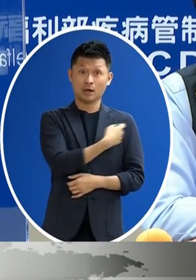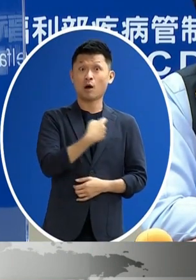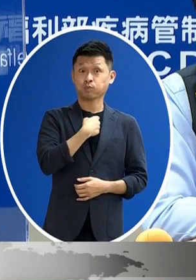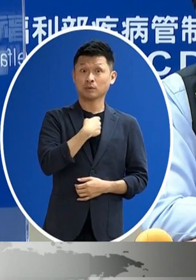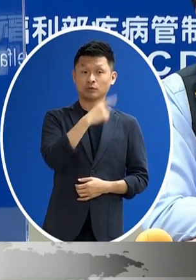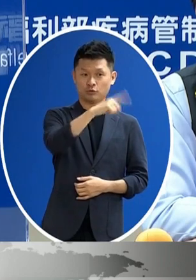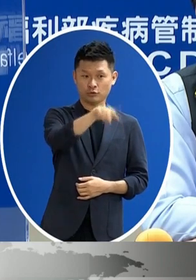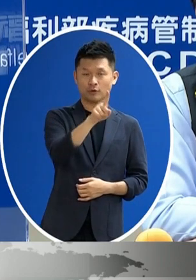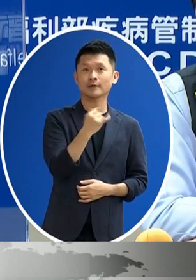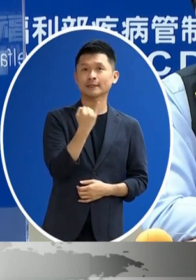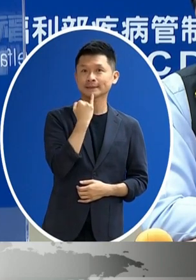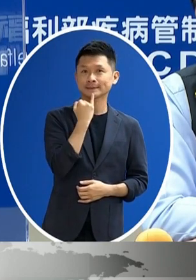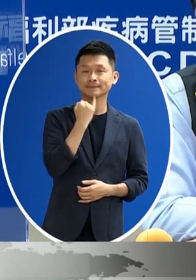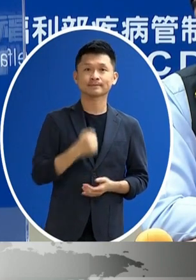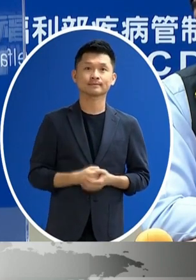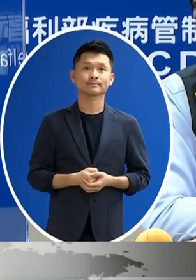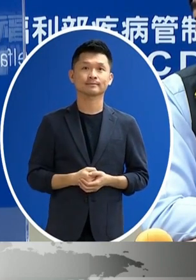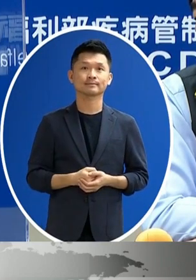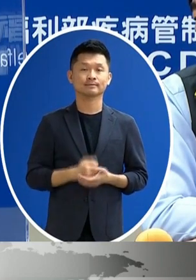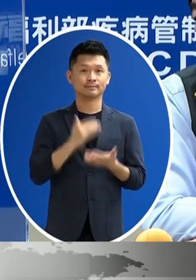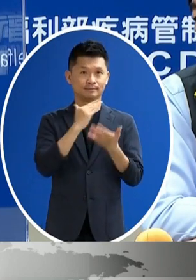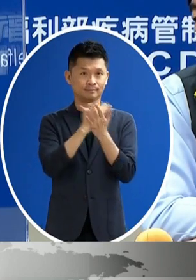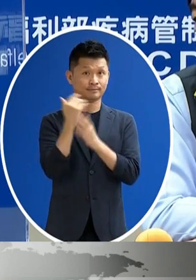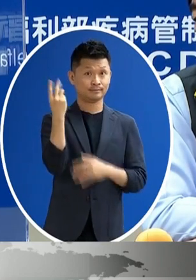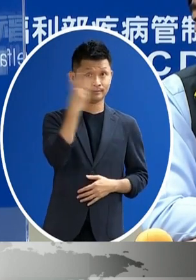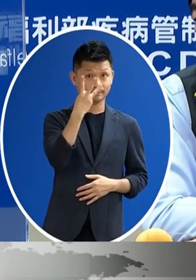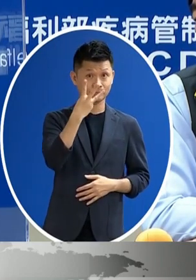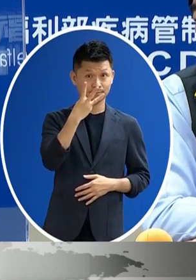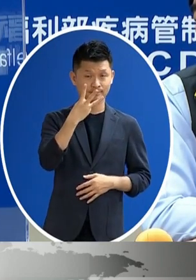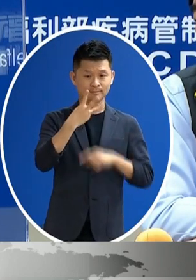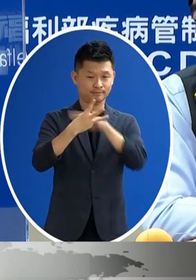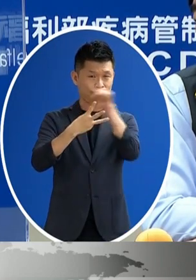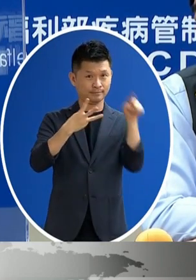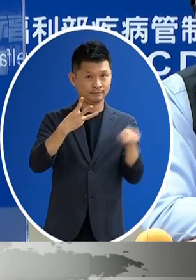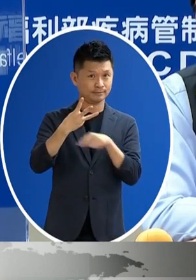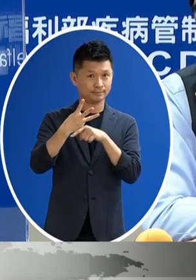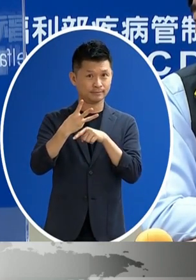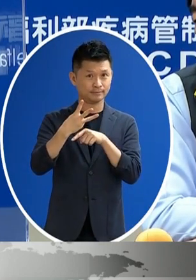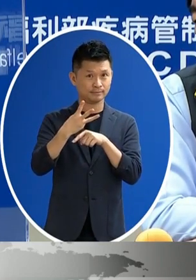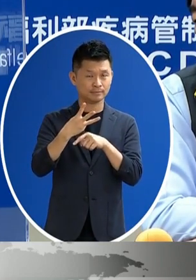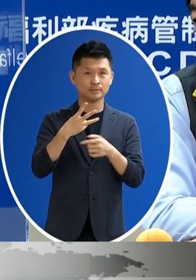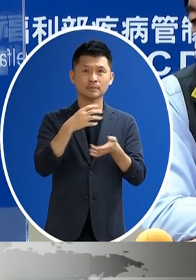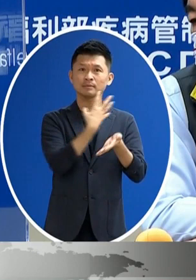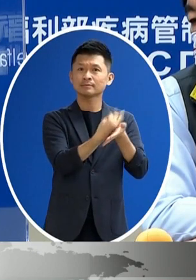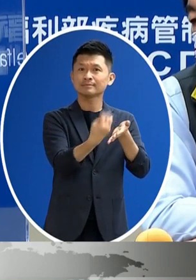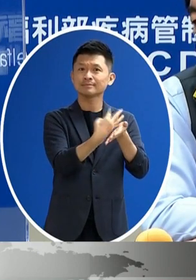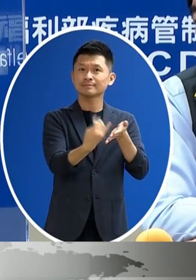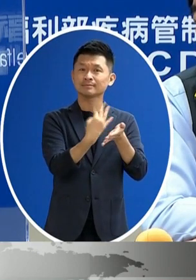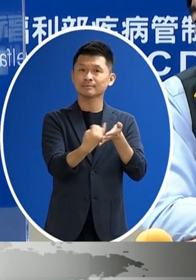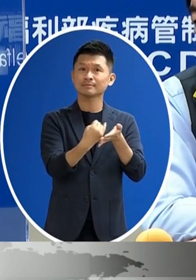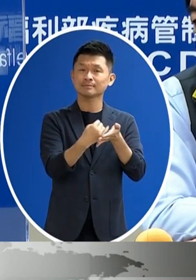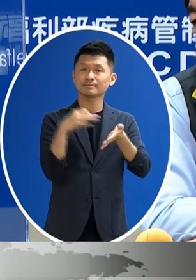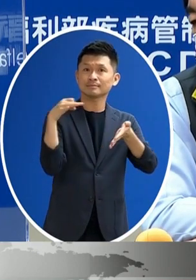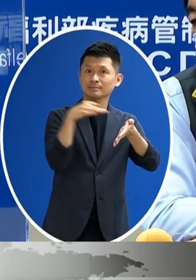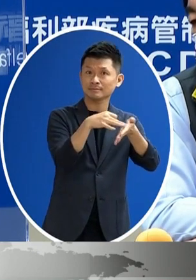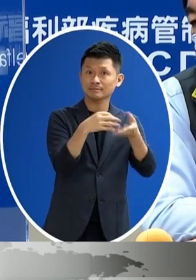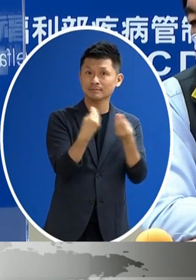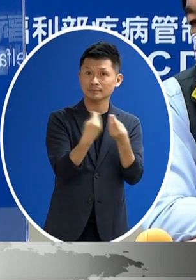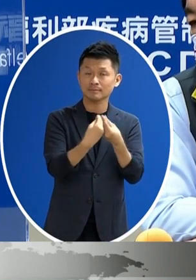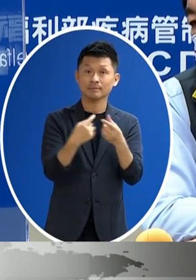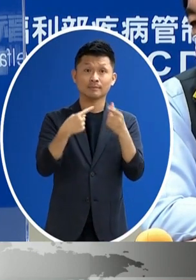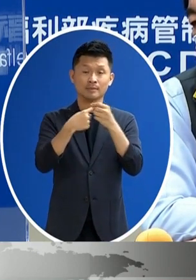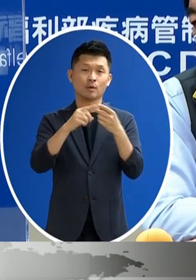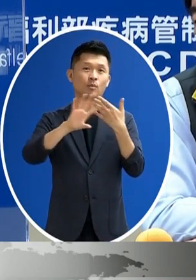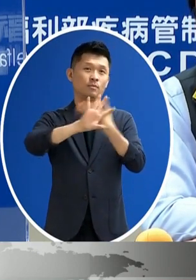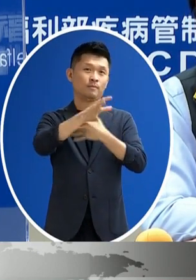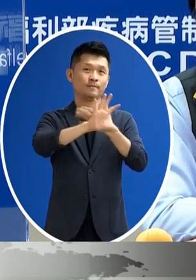People residing in Taiwan legally can register on the vaccine platform. One group is foreign nationals who will be able to register